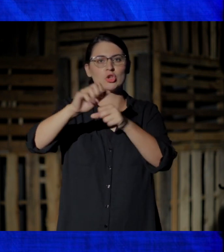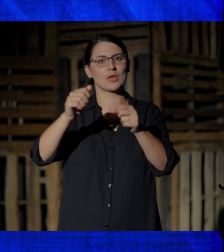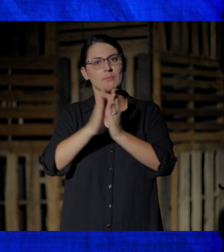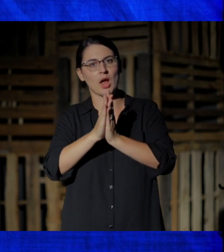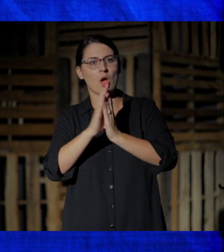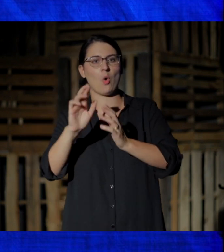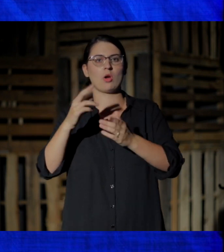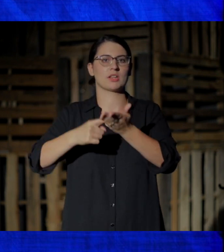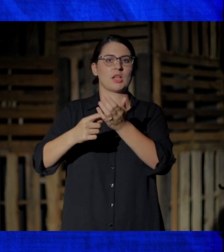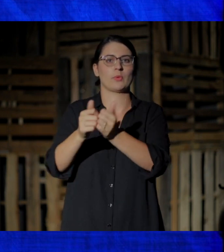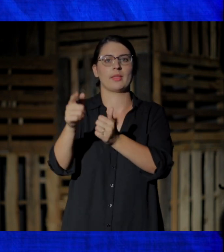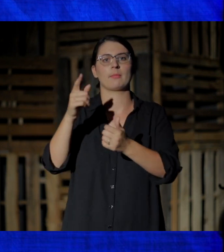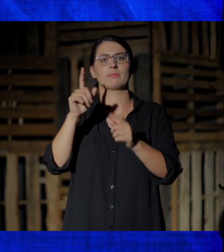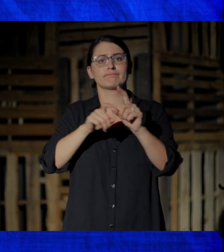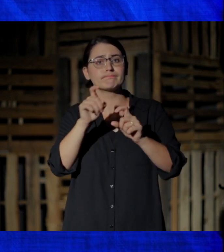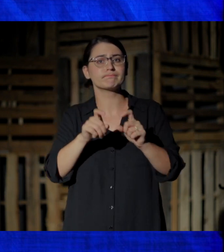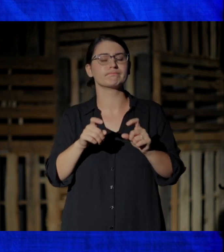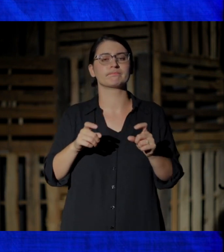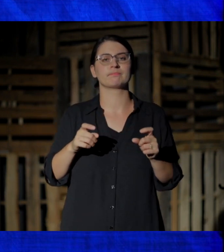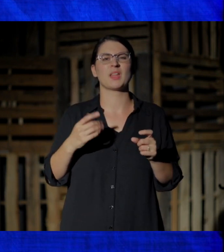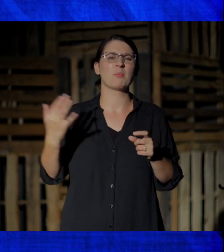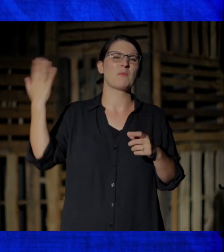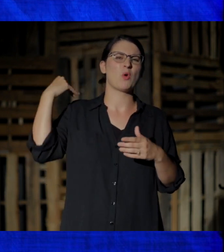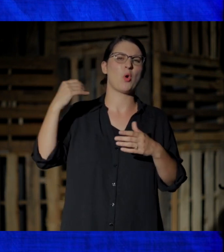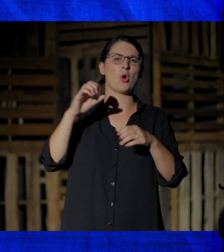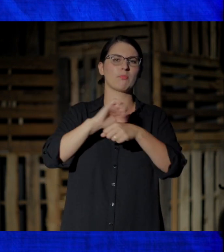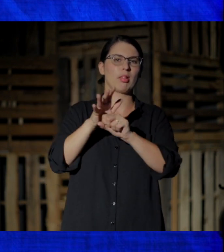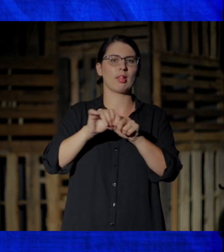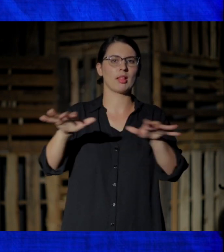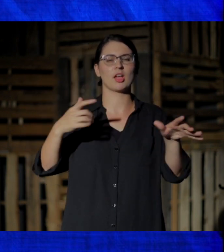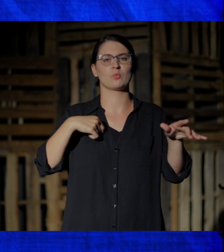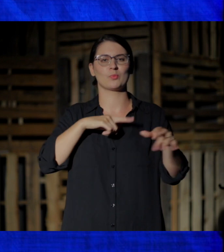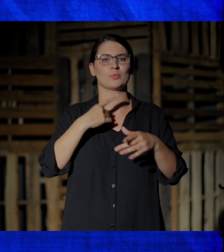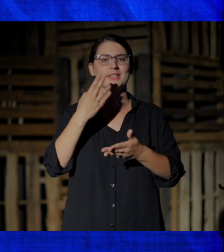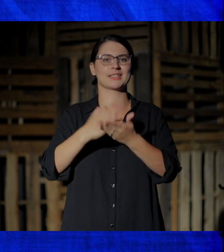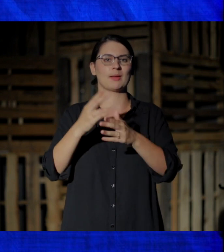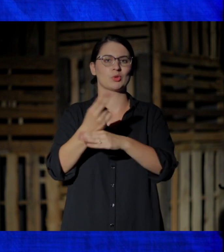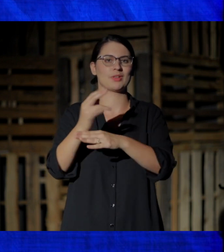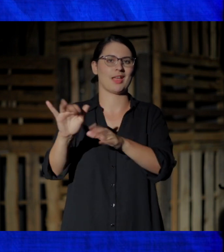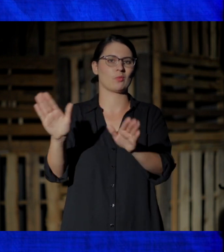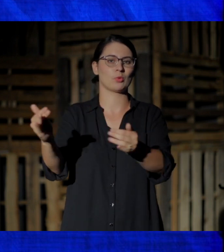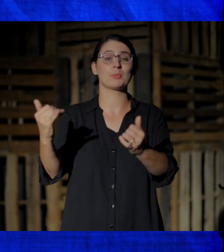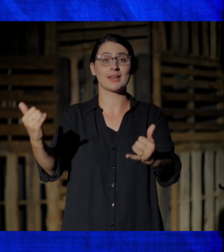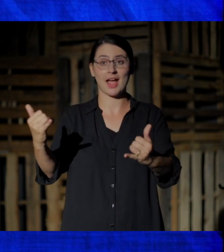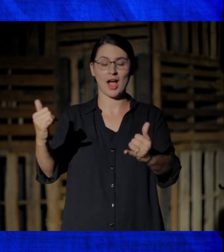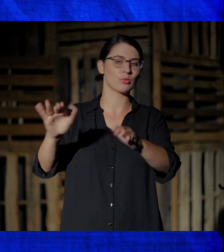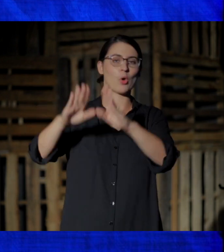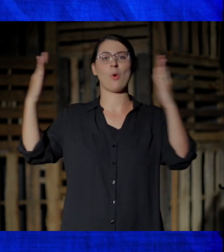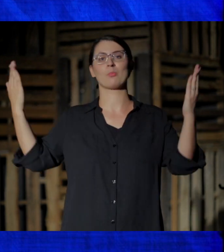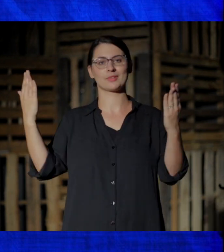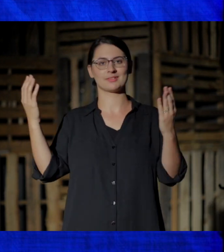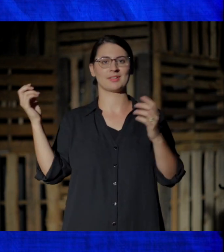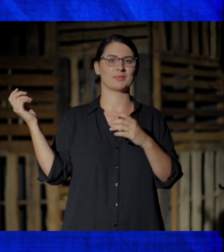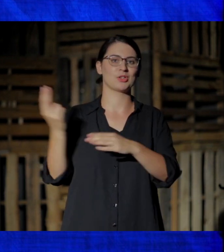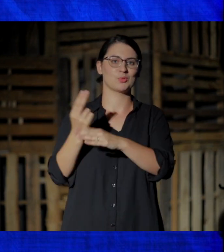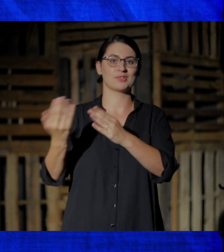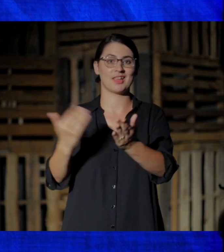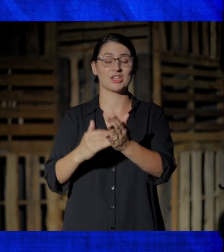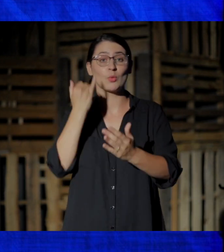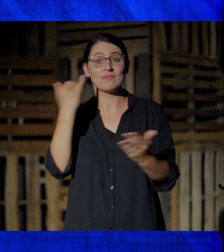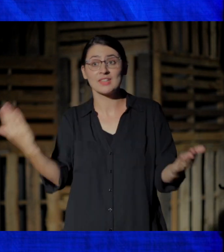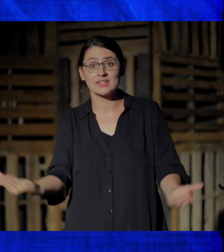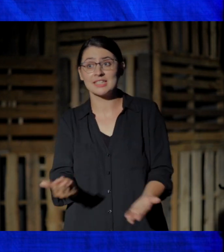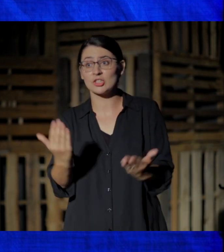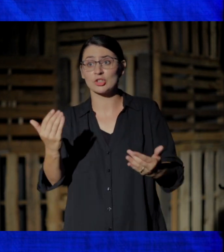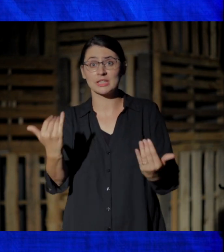COVID hit, and now we're gonna unstop using it and bring it back. If you're here tonight and you're walking through life bearing that burden,